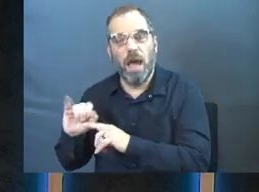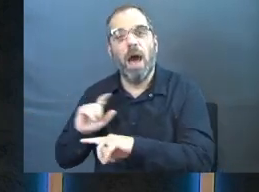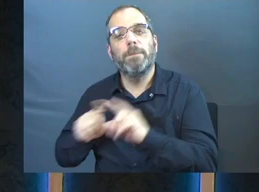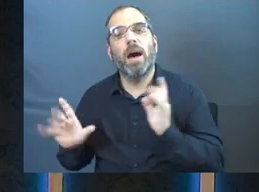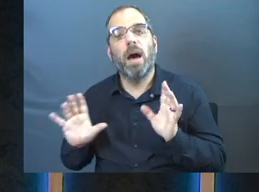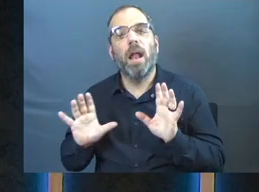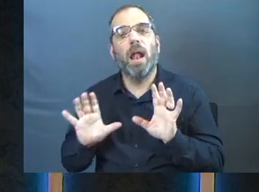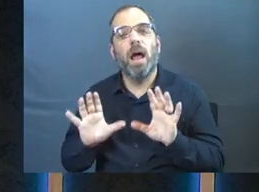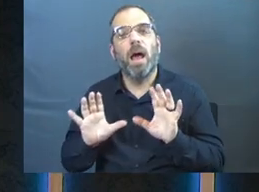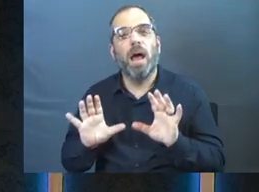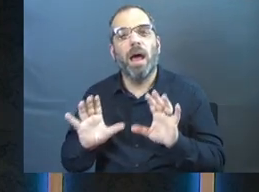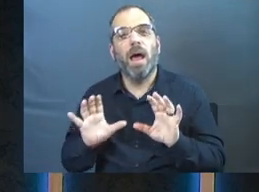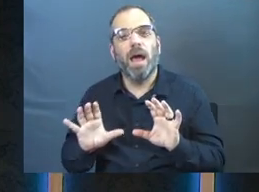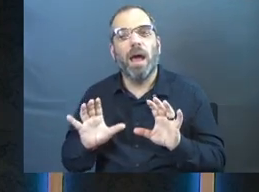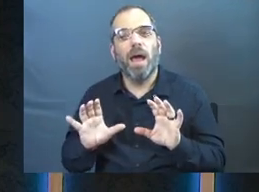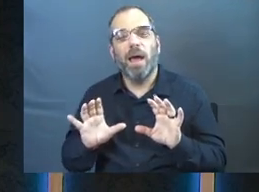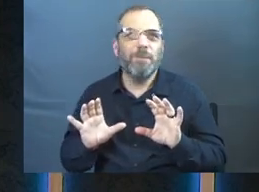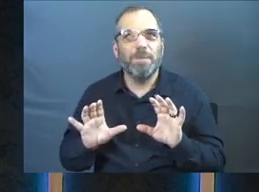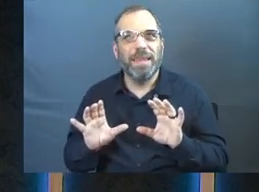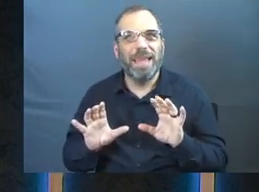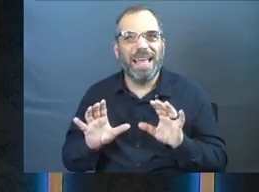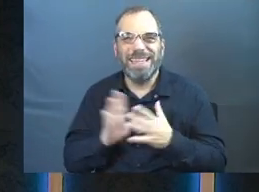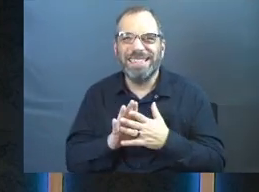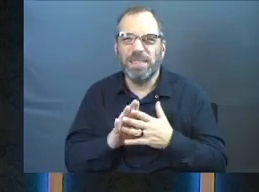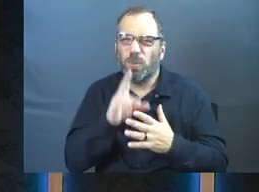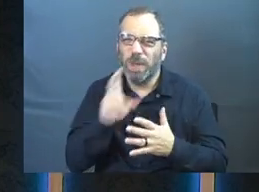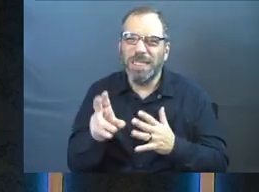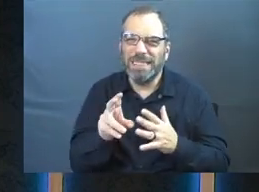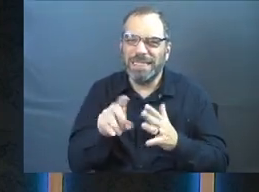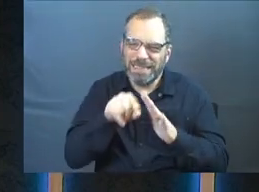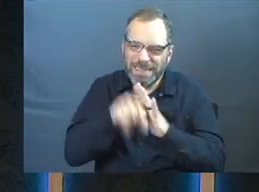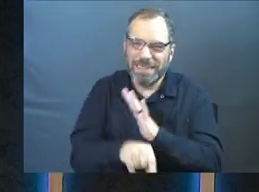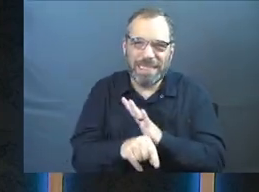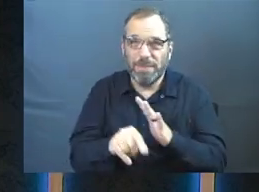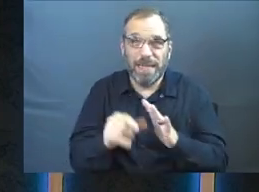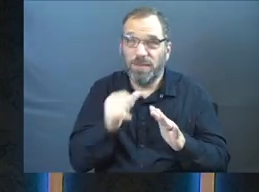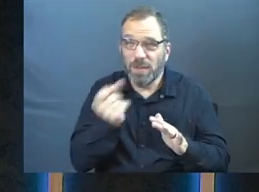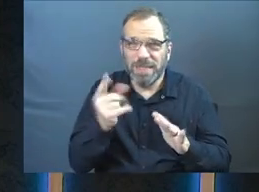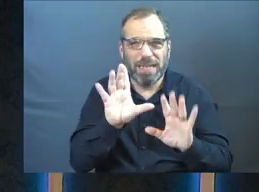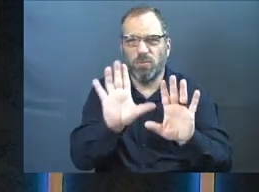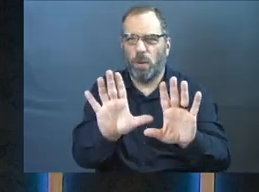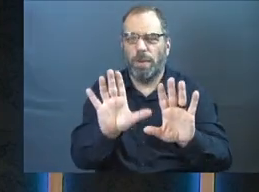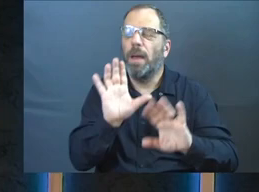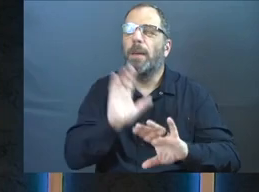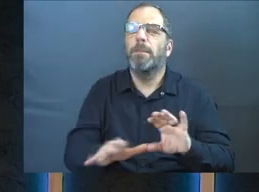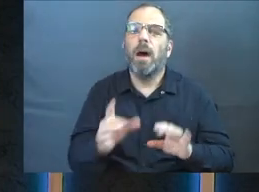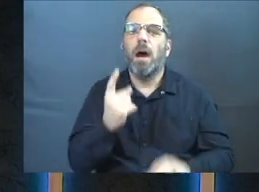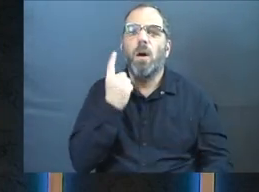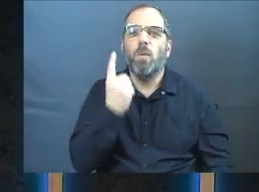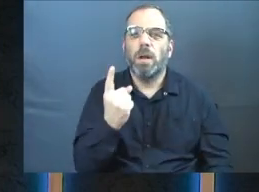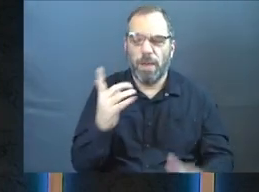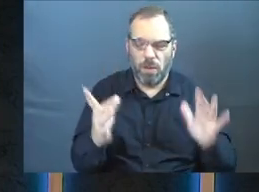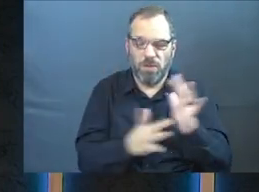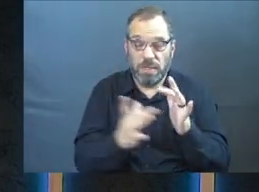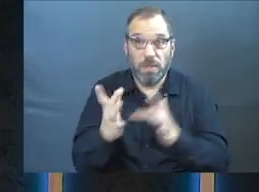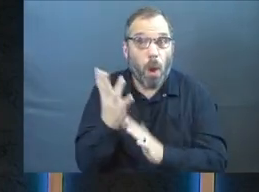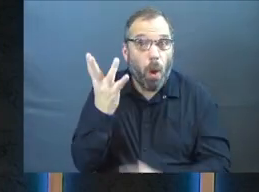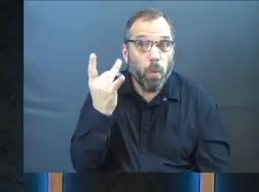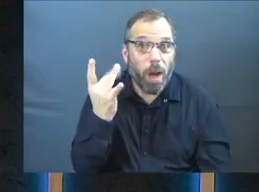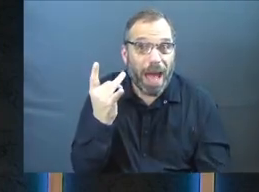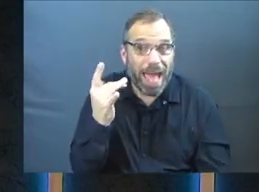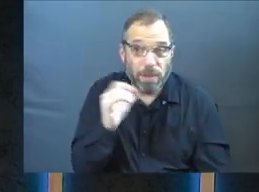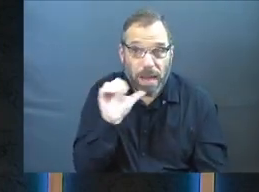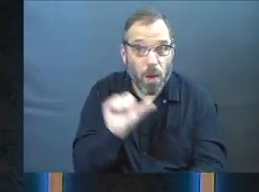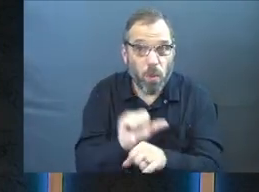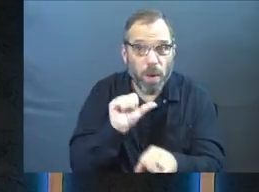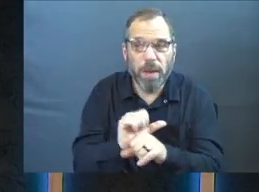the problem, and this part goes really, really deep, and just let it go if this isn't for you. But one of the things about Jesus, the reason that that